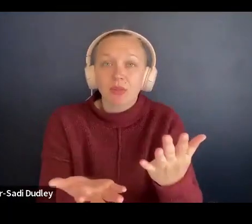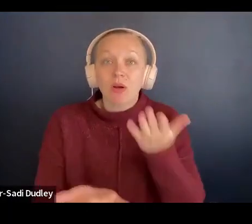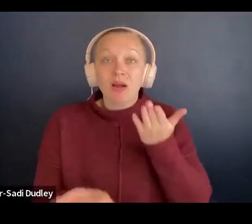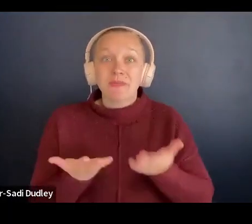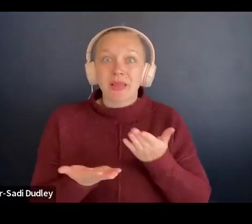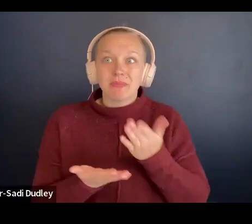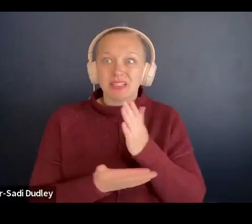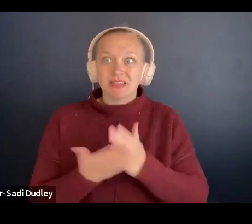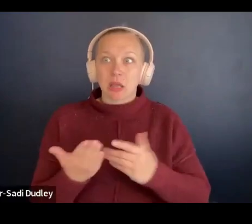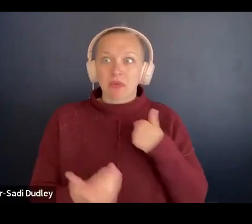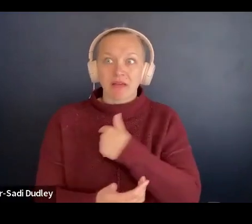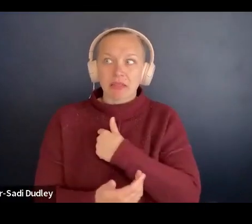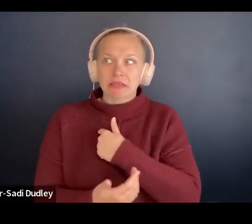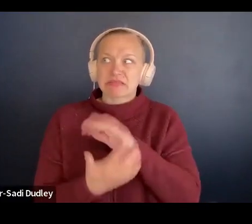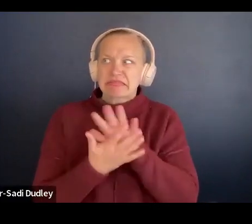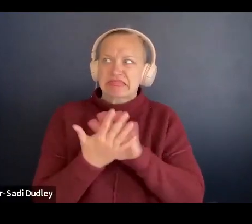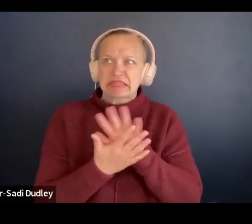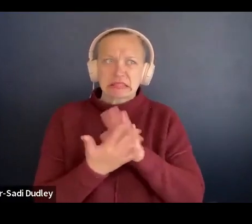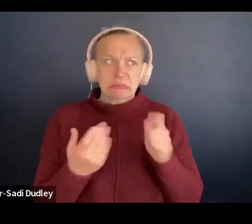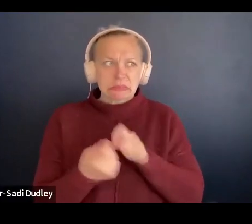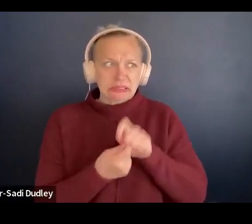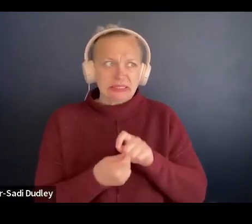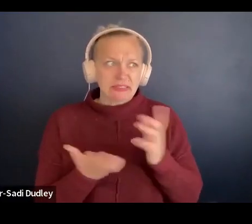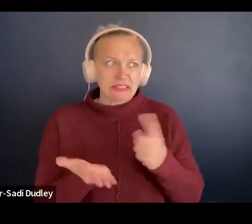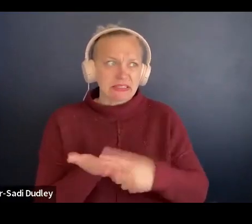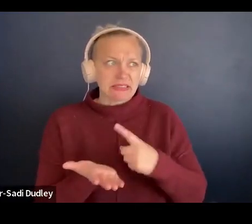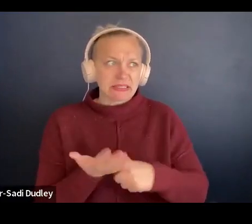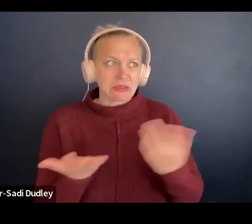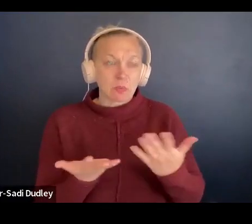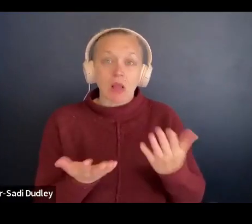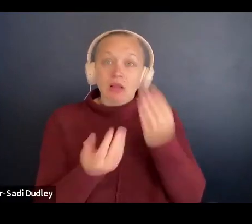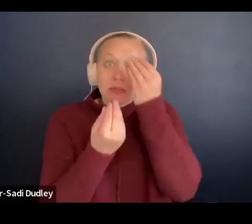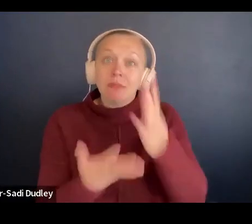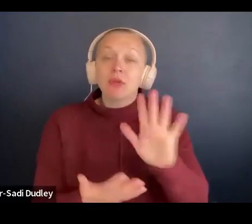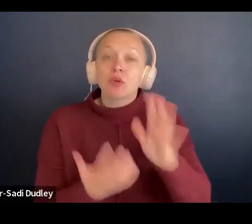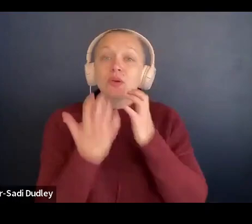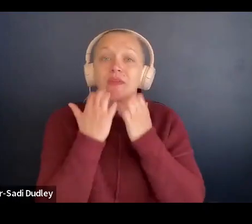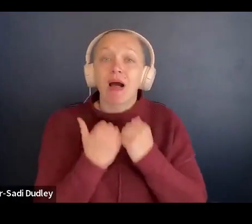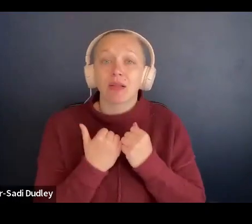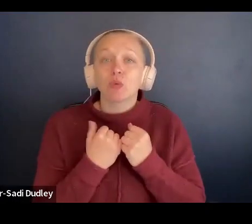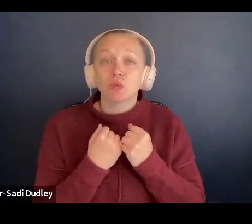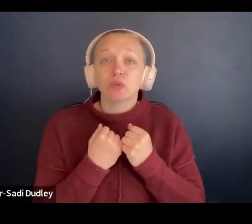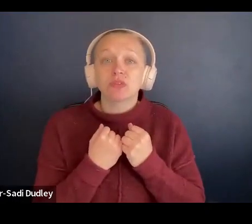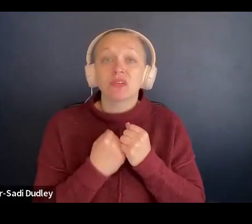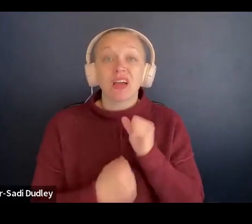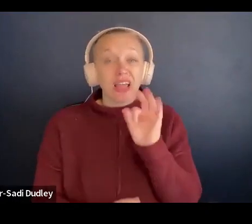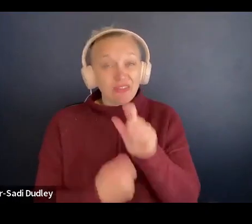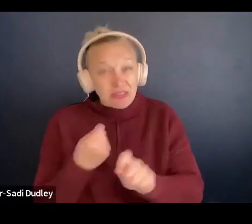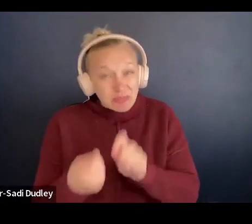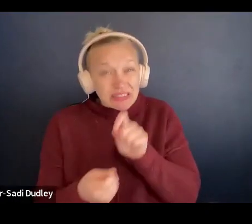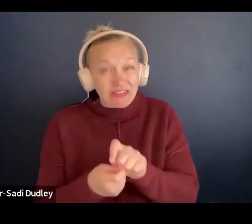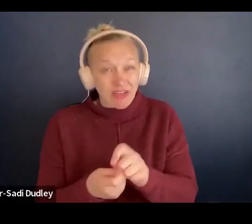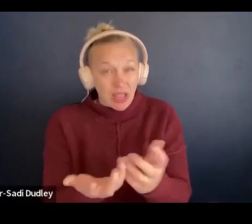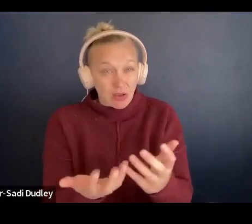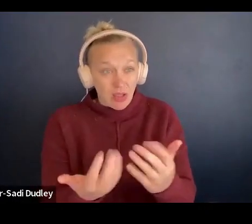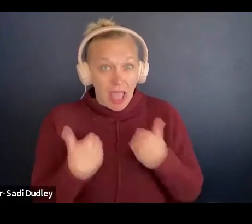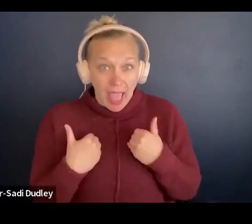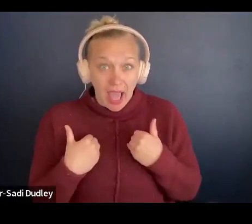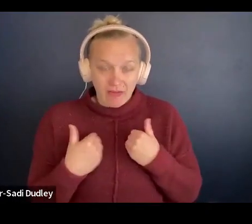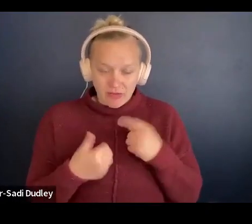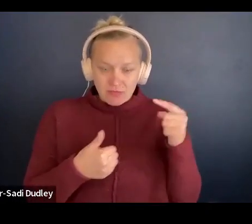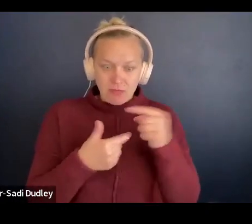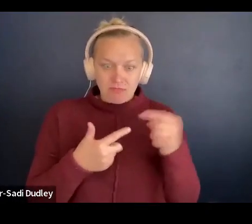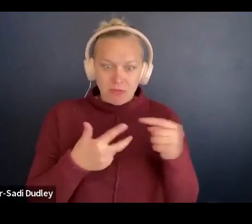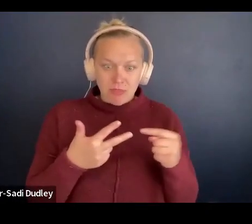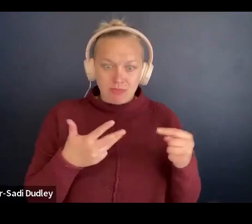been specifically discussed. If you do have specific wishes, you will want to make sure that your proxy and your alternate